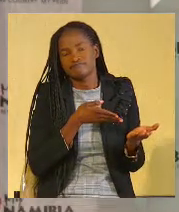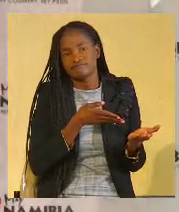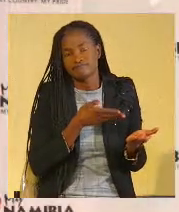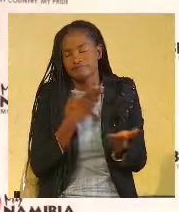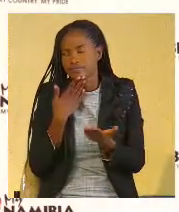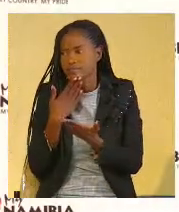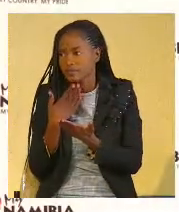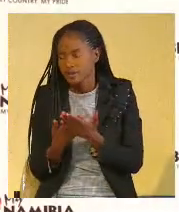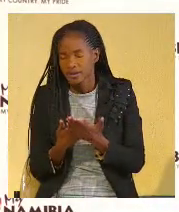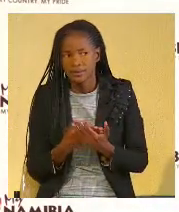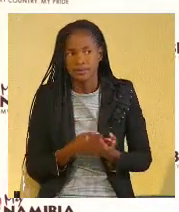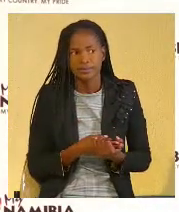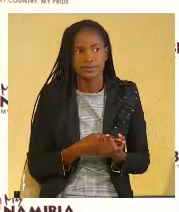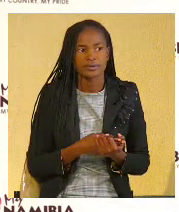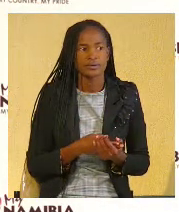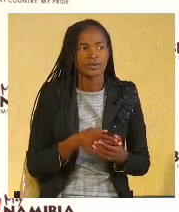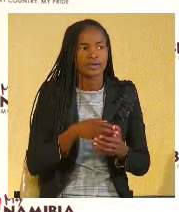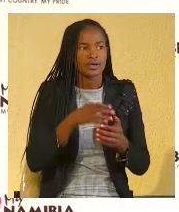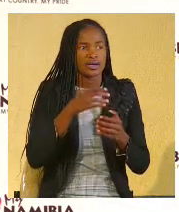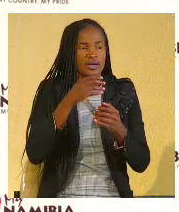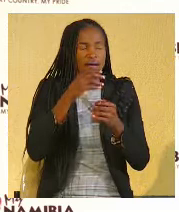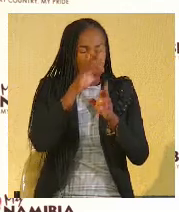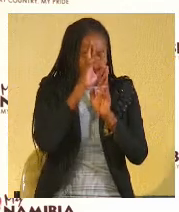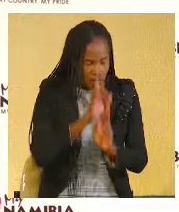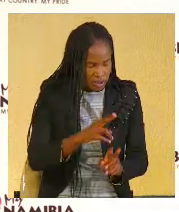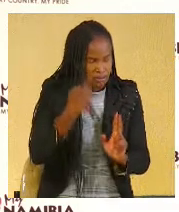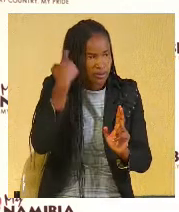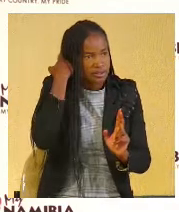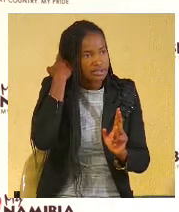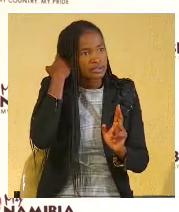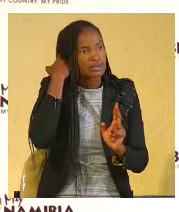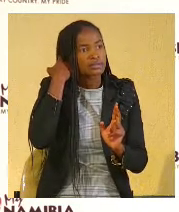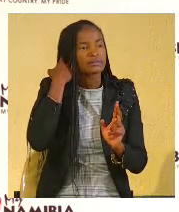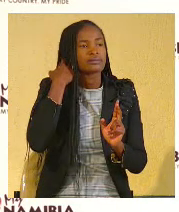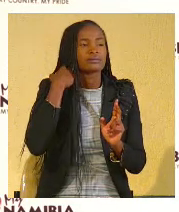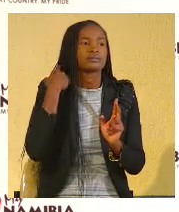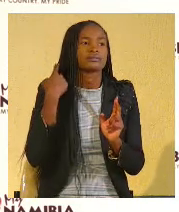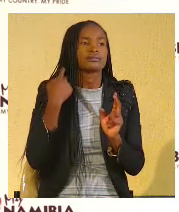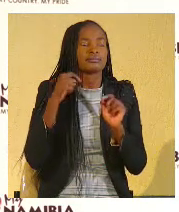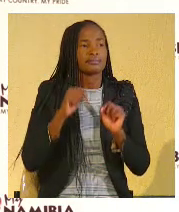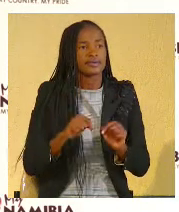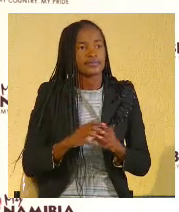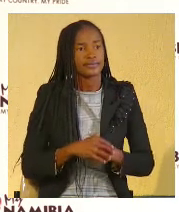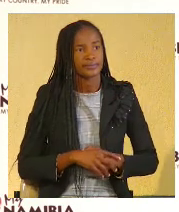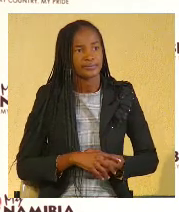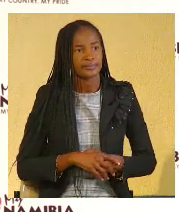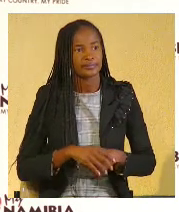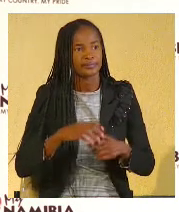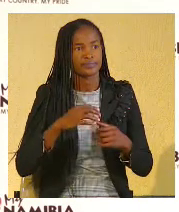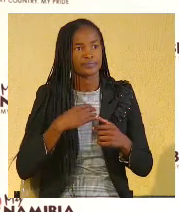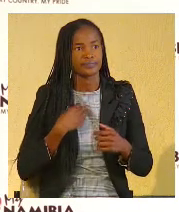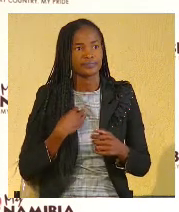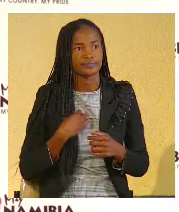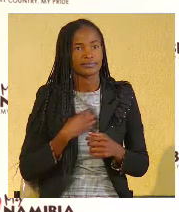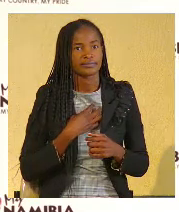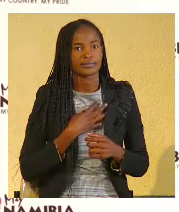you. As we wrap up, Honorable Ministers, perhaps just to gauge you in one question as you now give your concluding remarks, maybe we can